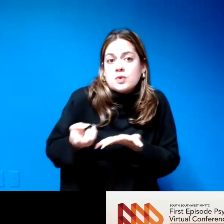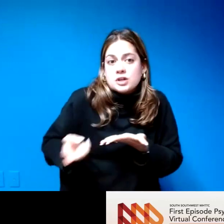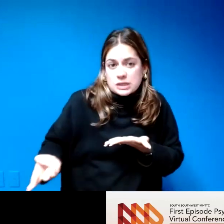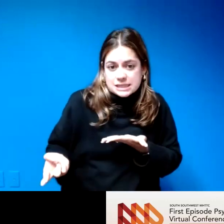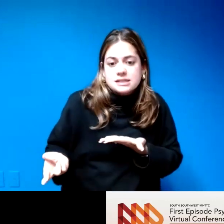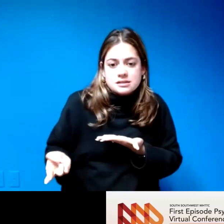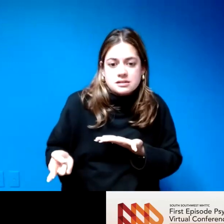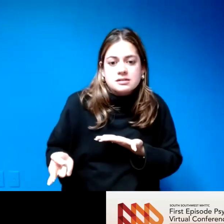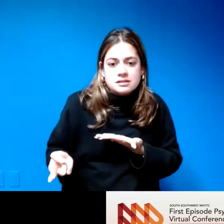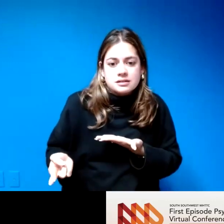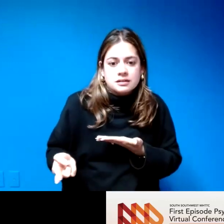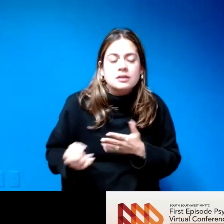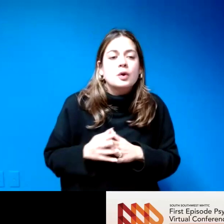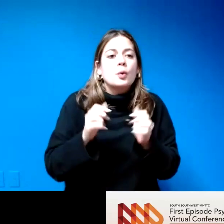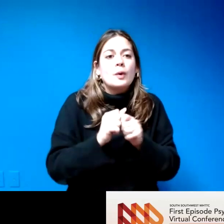lot of